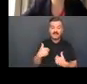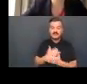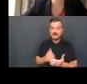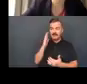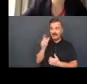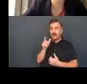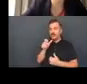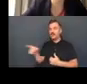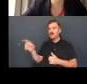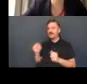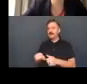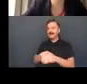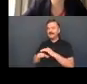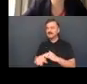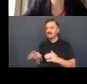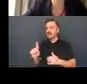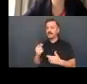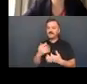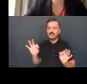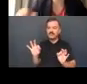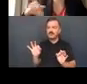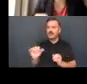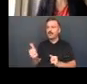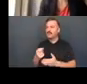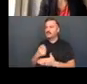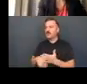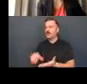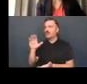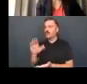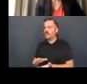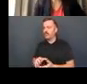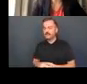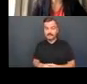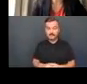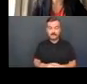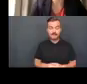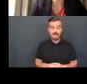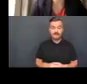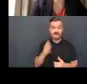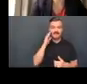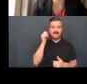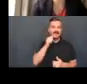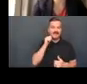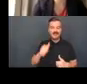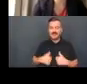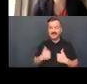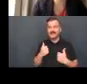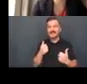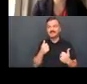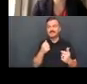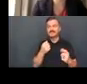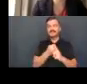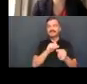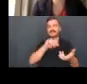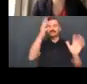to access free or low-cost necessities. The disruptions to everyday life brought on by the COVID